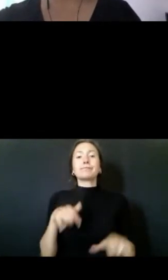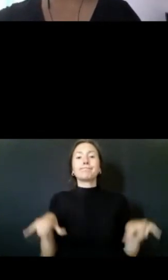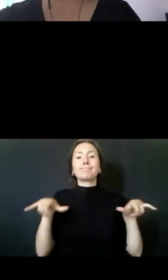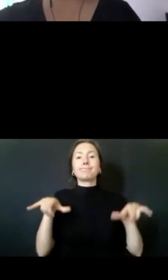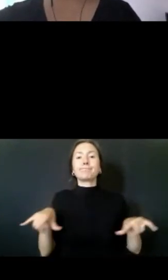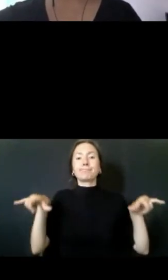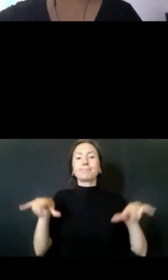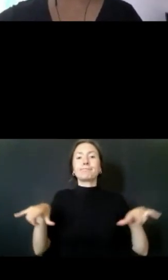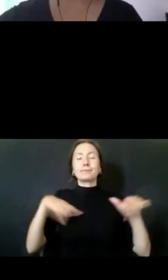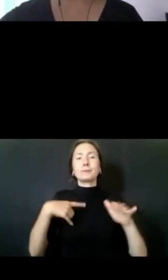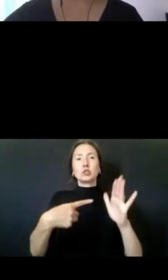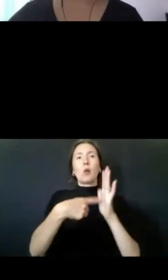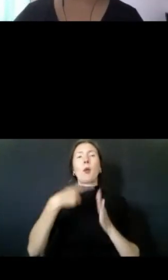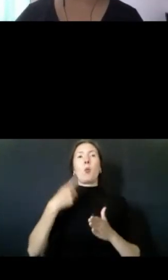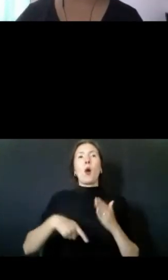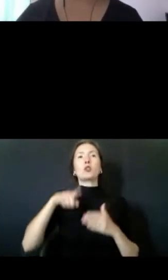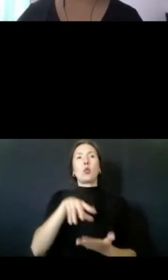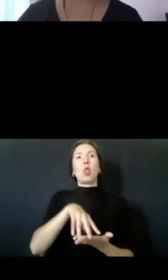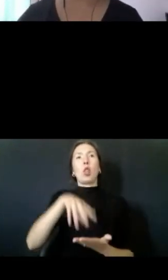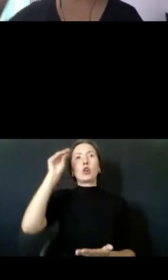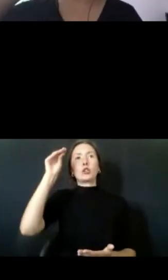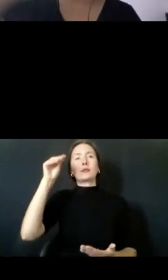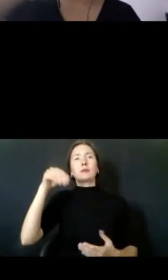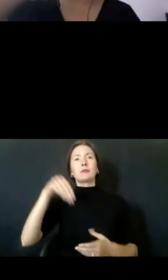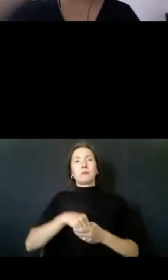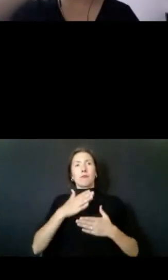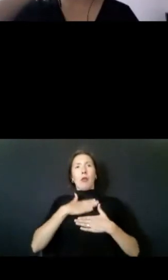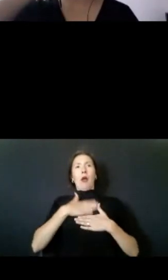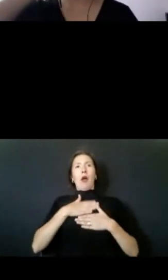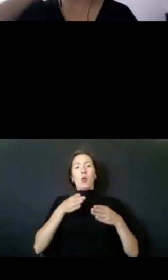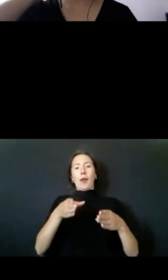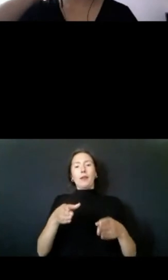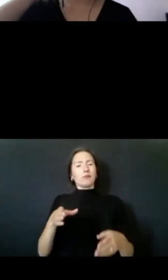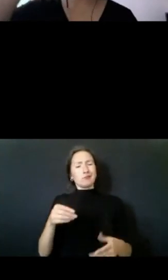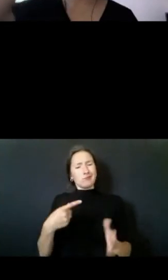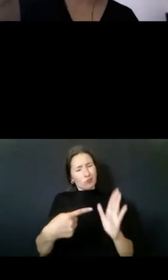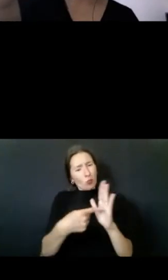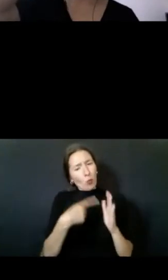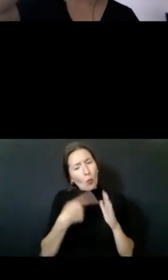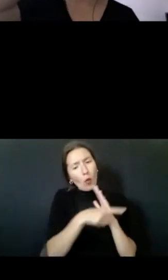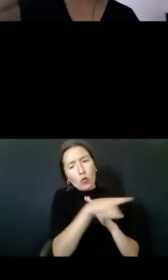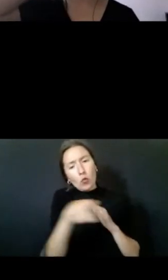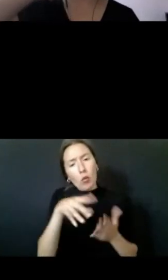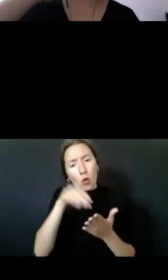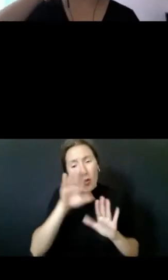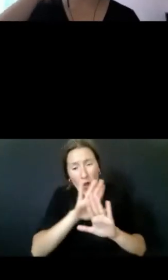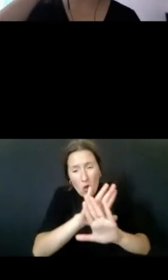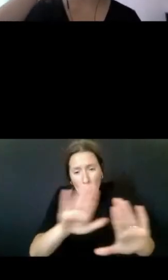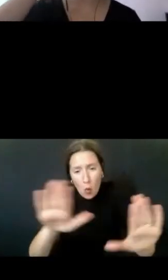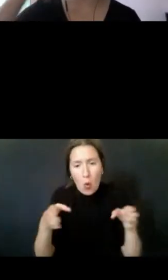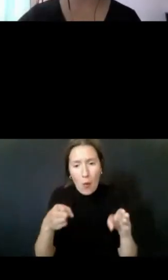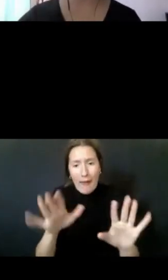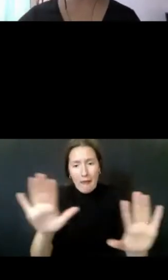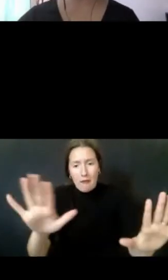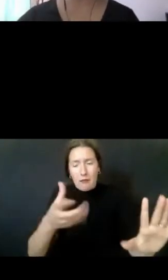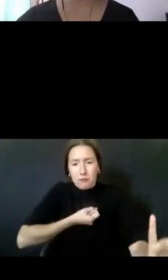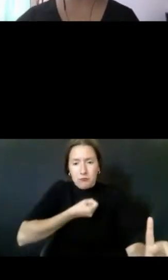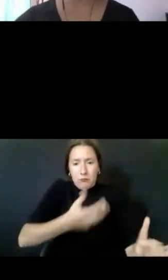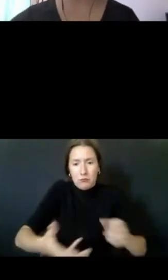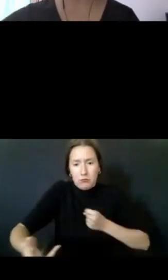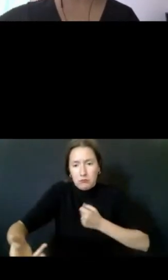think most of our training is not lacking, but could use a little bit more of a boost.